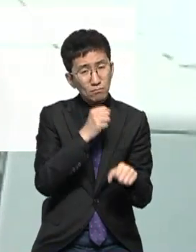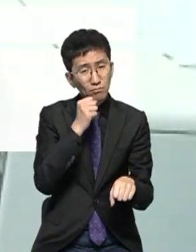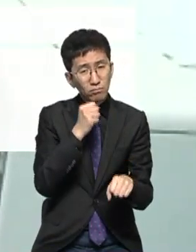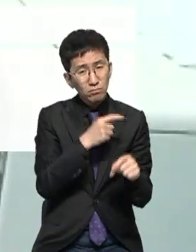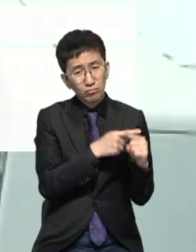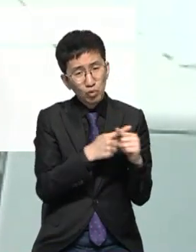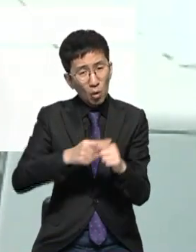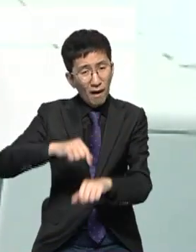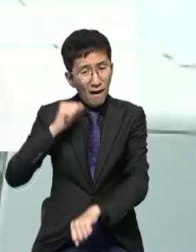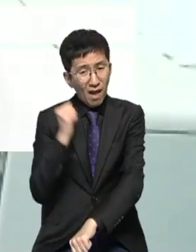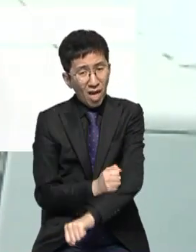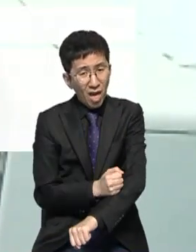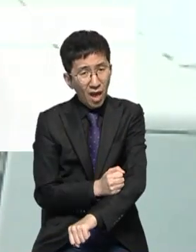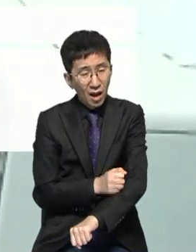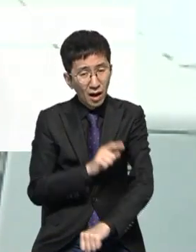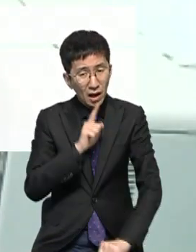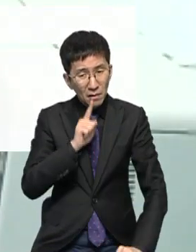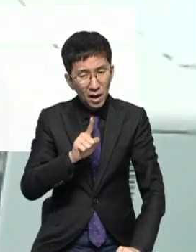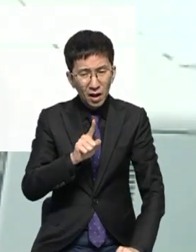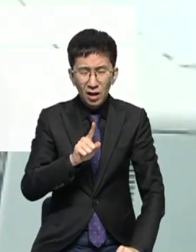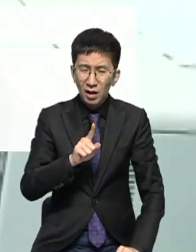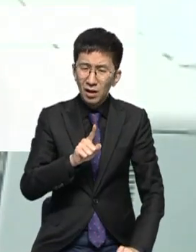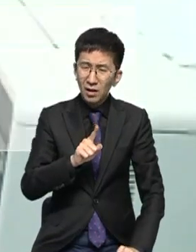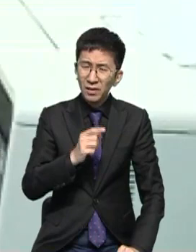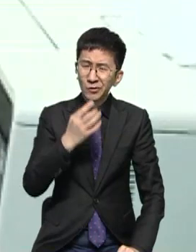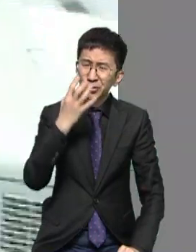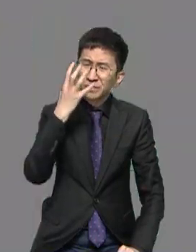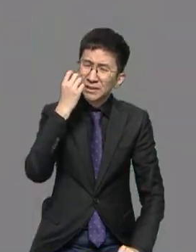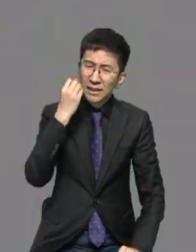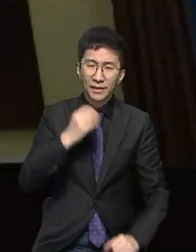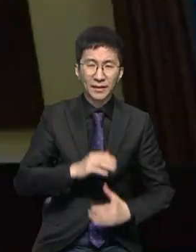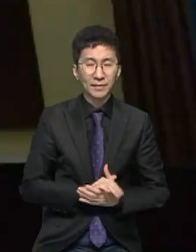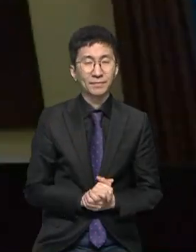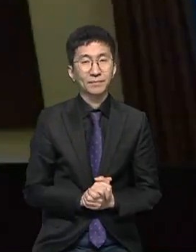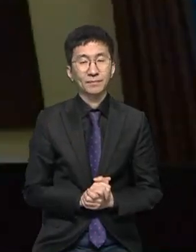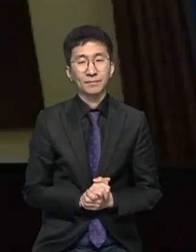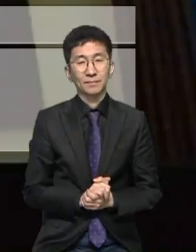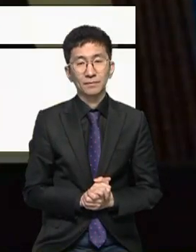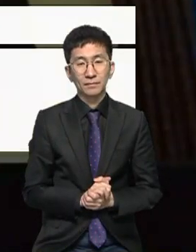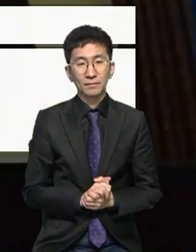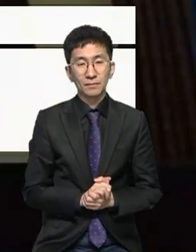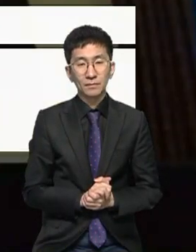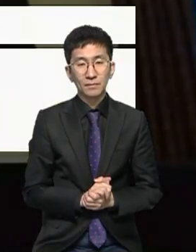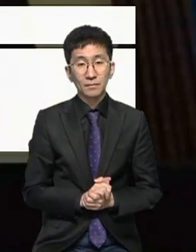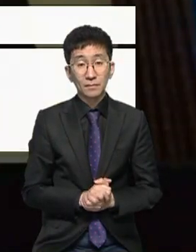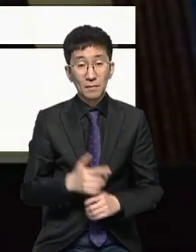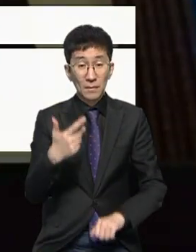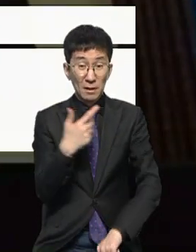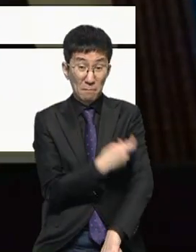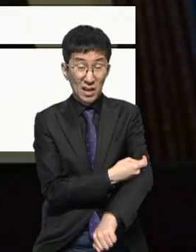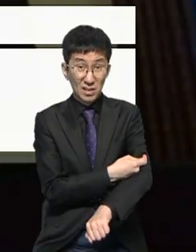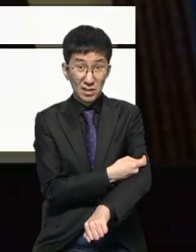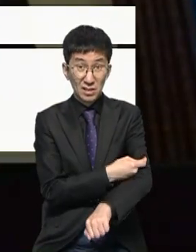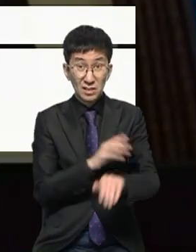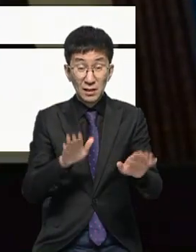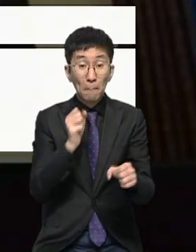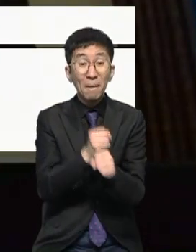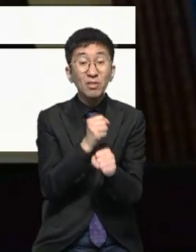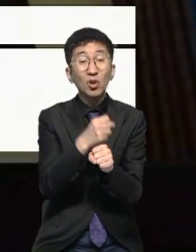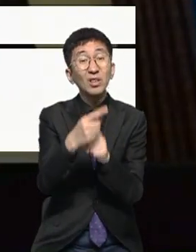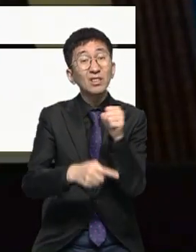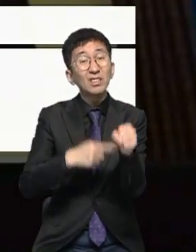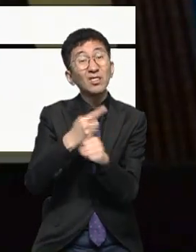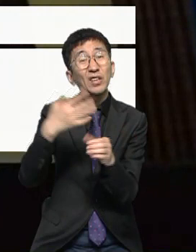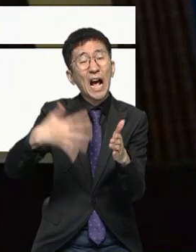prevent those severe illnesses that we all pay for. There's messenger RNA vaccines we've been